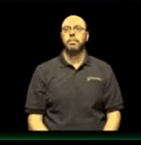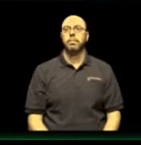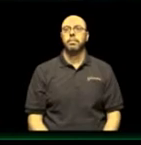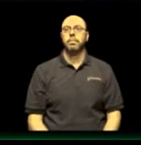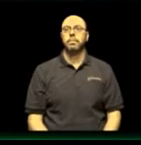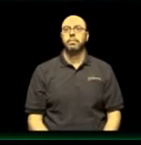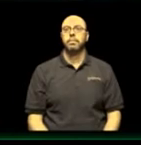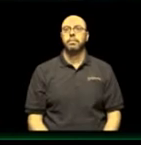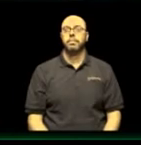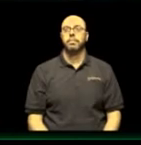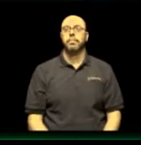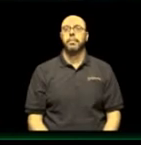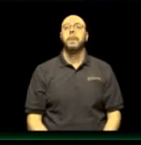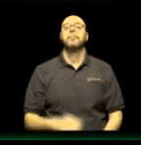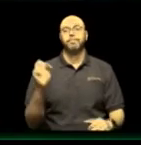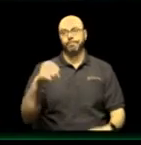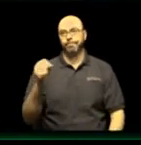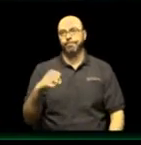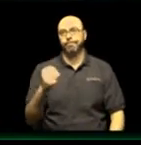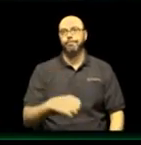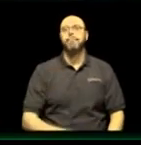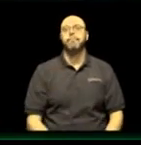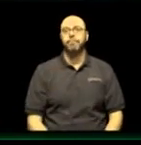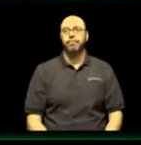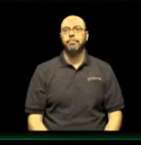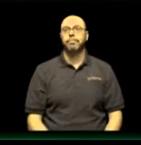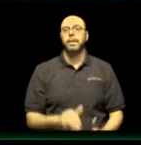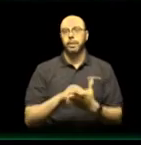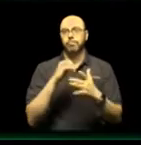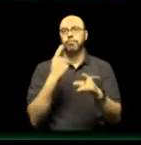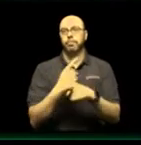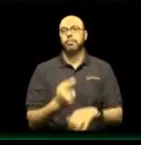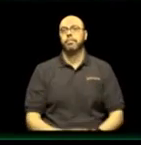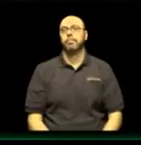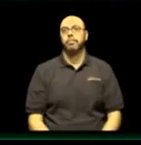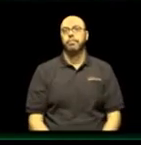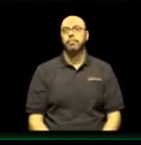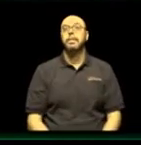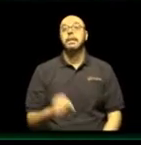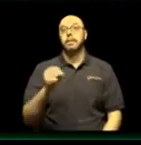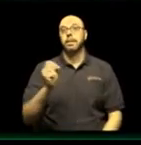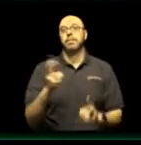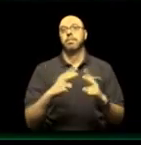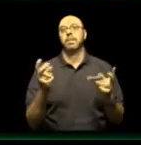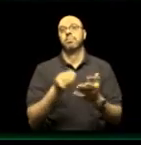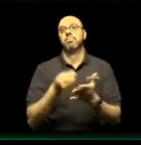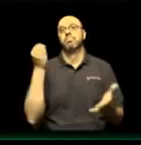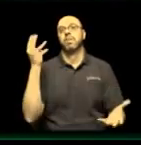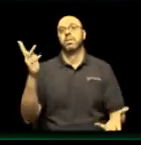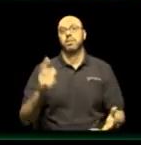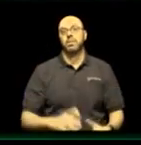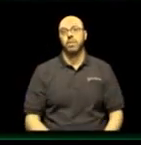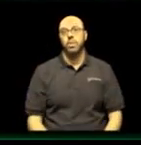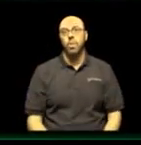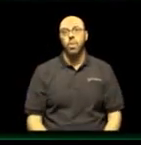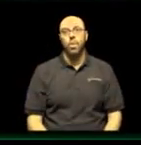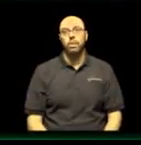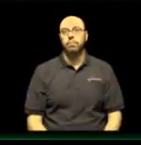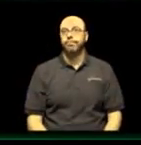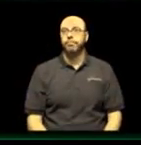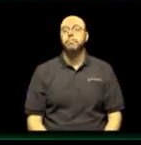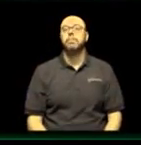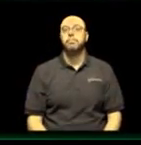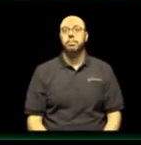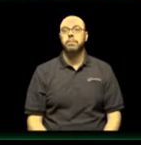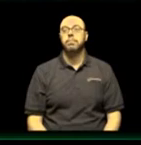their logo or Yep. whatever. That's correct. It's expensive. Yes, it is very expensive. Oh, okay. So are you looking